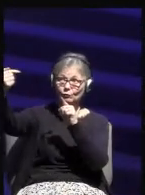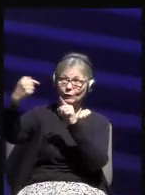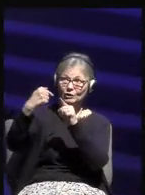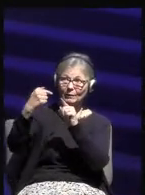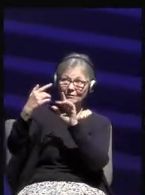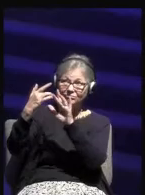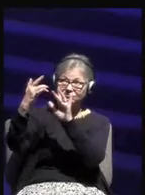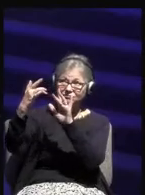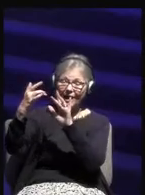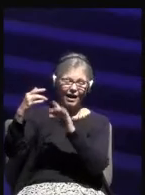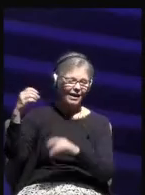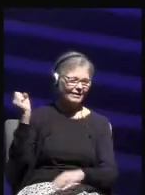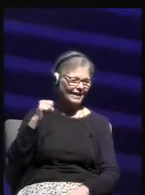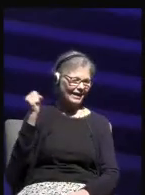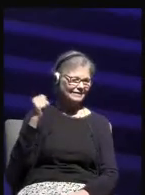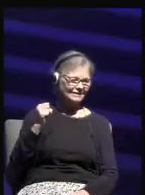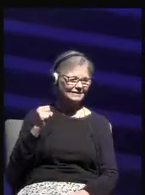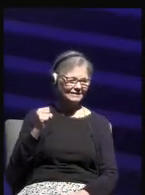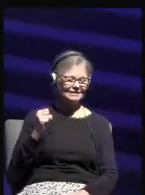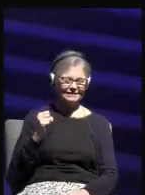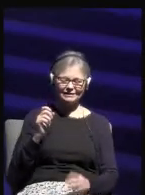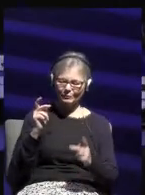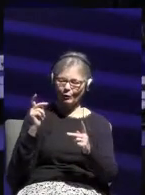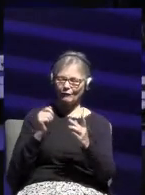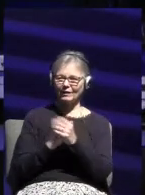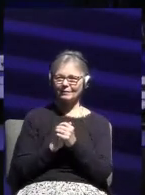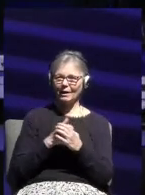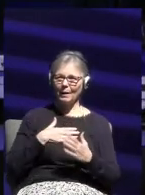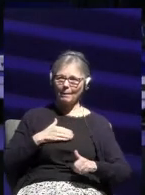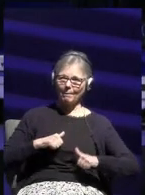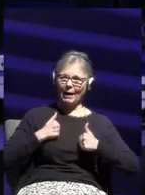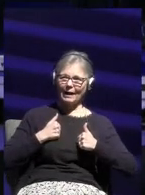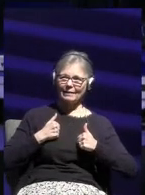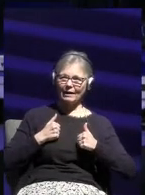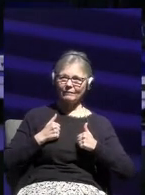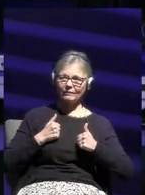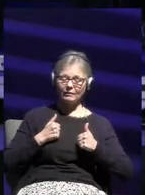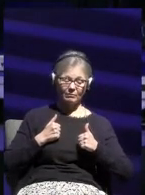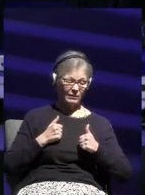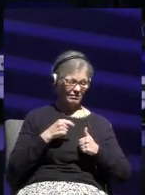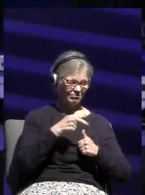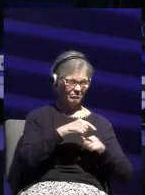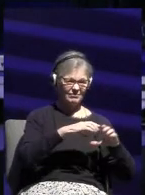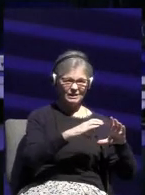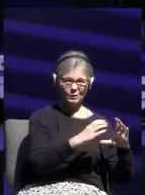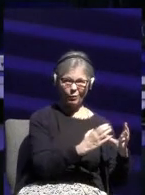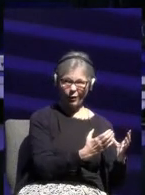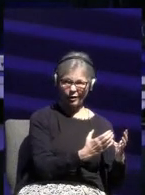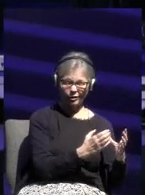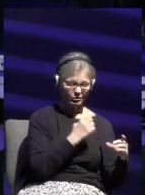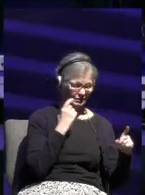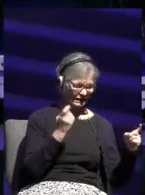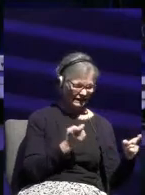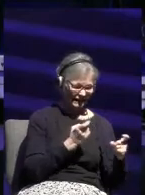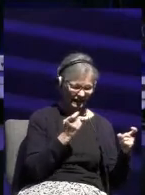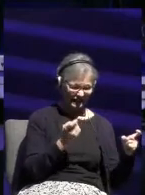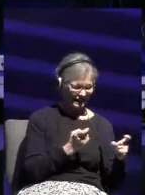Hallelujah. That's the kind of life that I want to live. But we live in this sin-stained